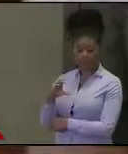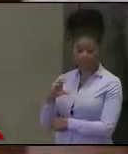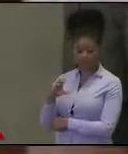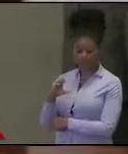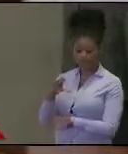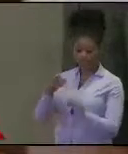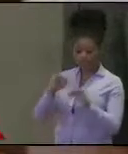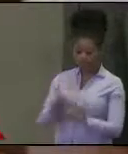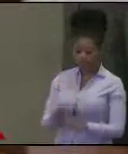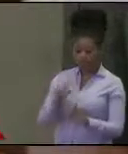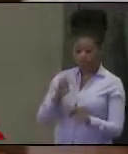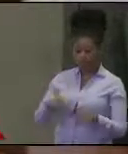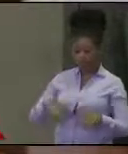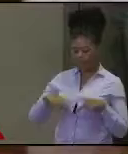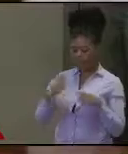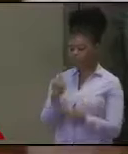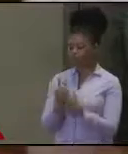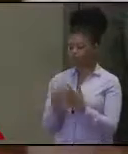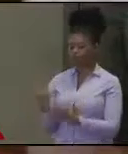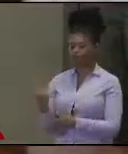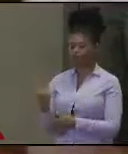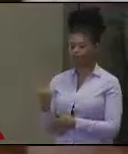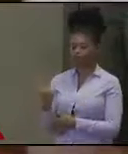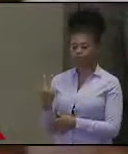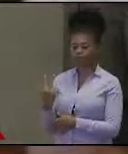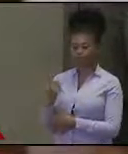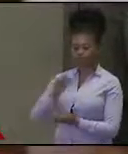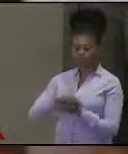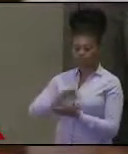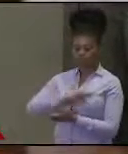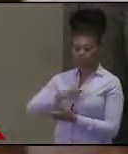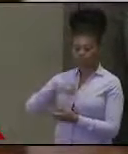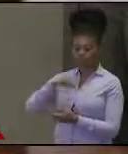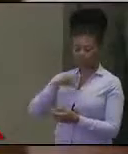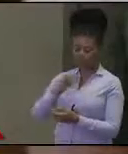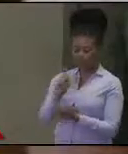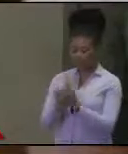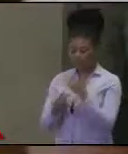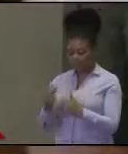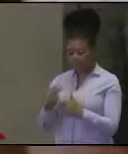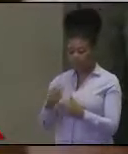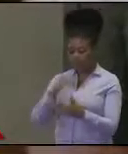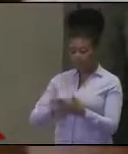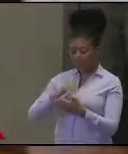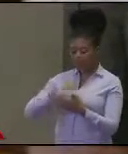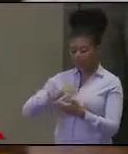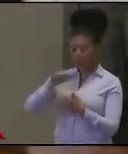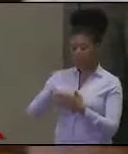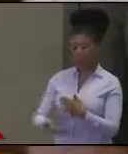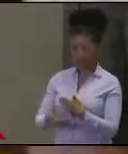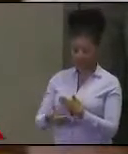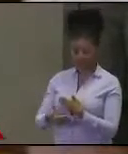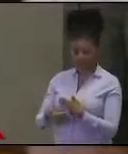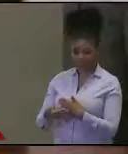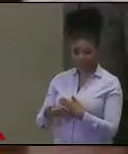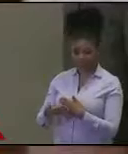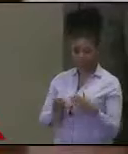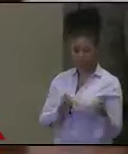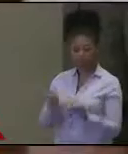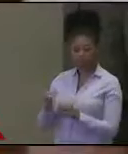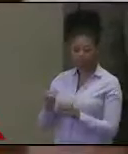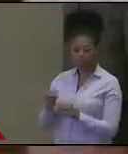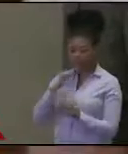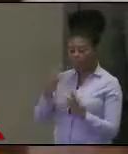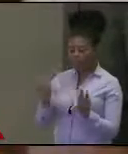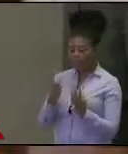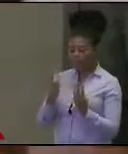ufike ube nobomi obubini. Hence thina we are victims of both the inward and outward migration. People are leaving